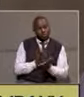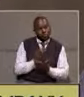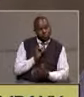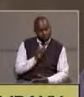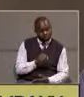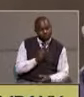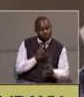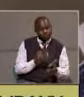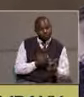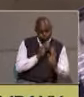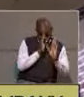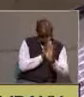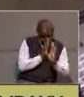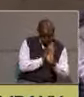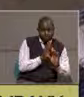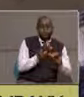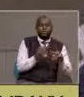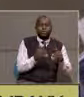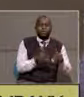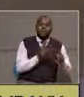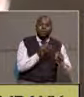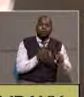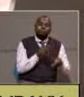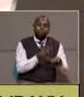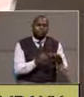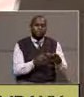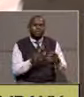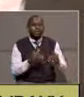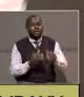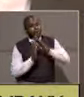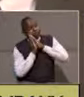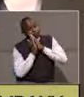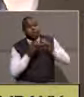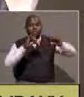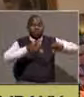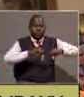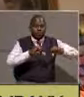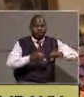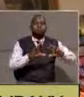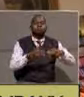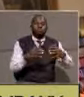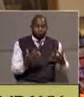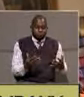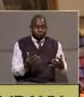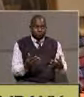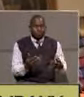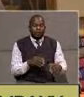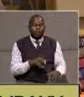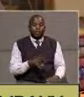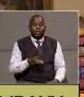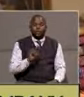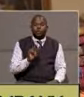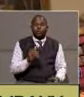people are in confinement, people are sleeping badly. The unit